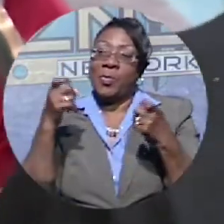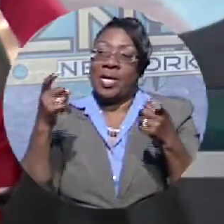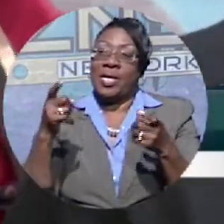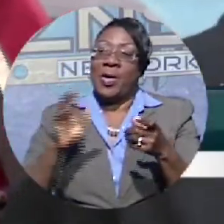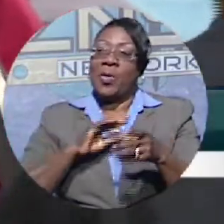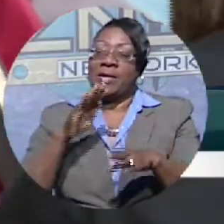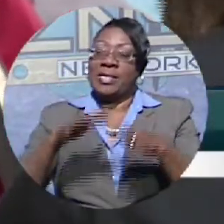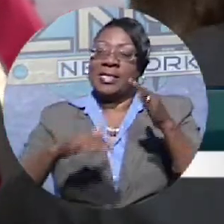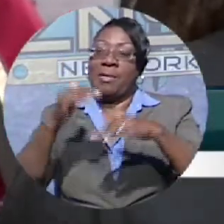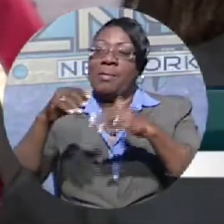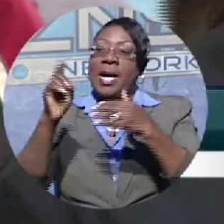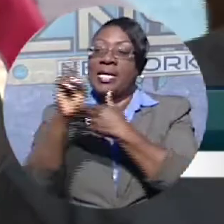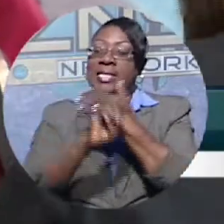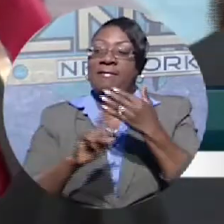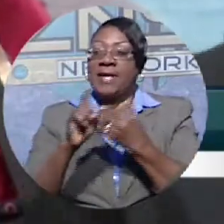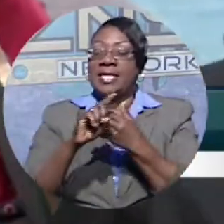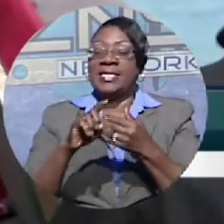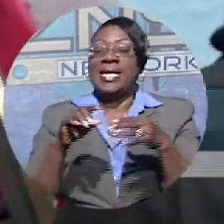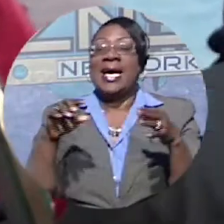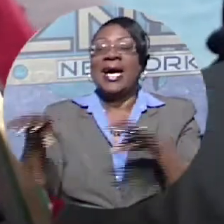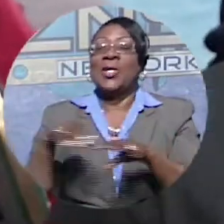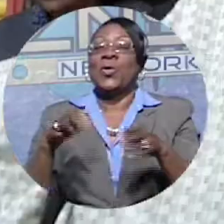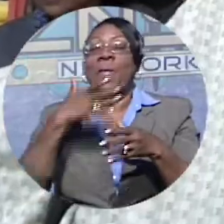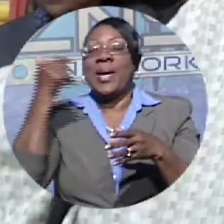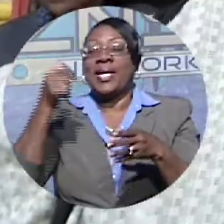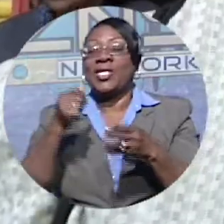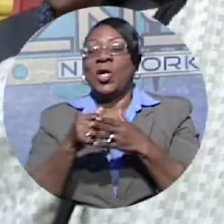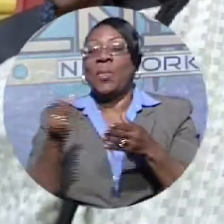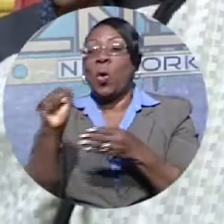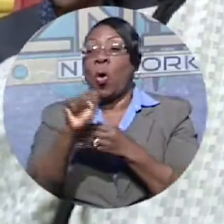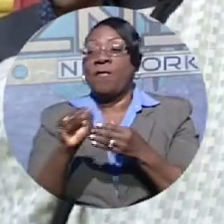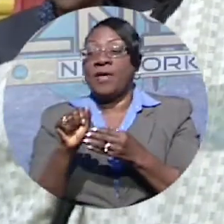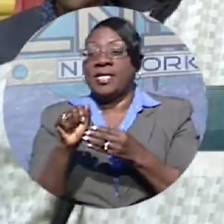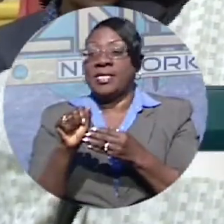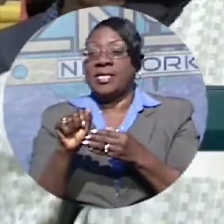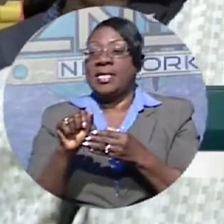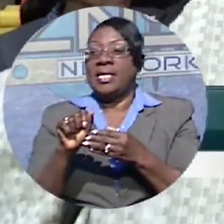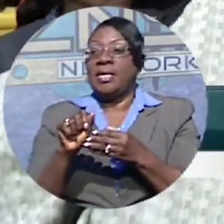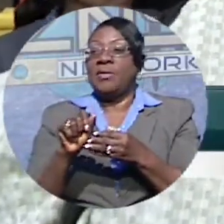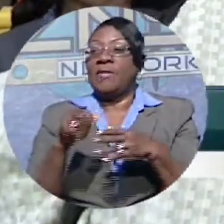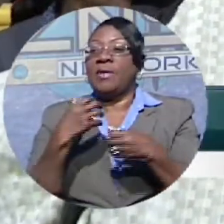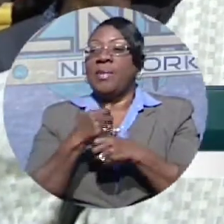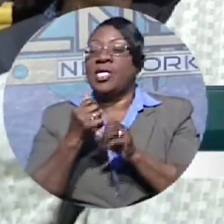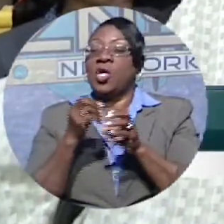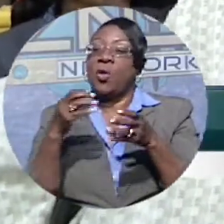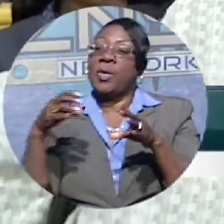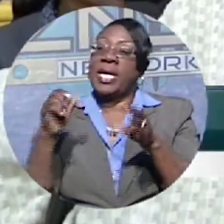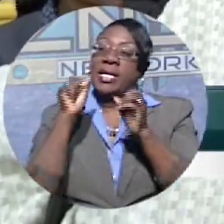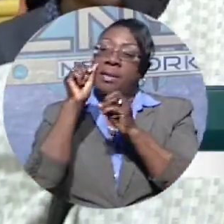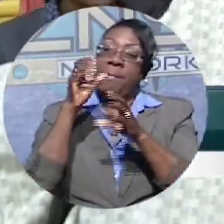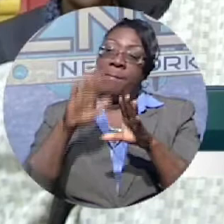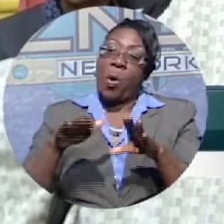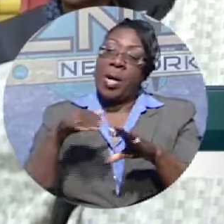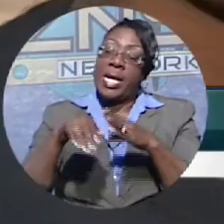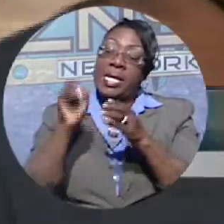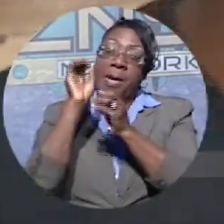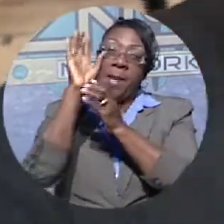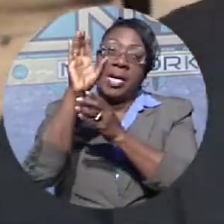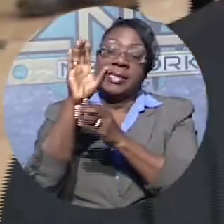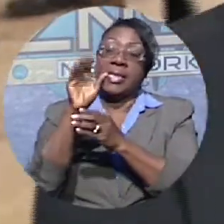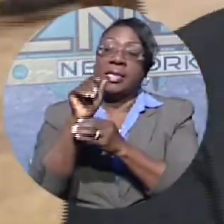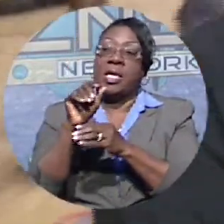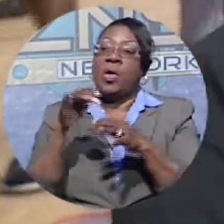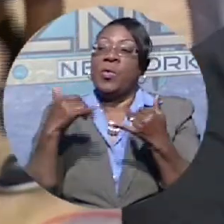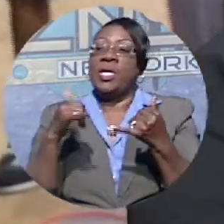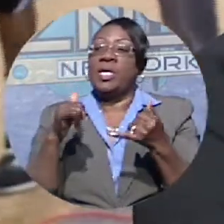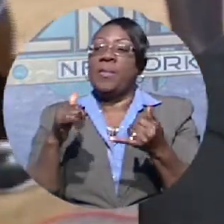our defense and play and do a better job on offense. We have to make the easy baskets. We have to do a better job of offensive rebounding. We need to